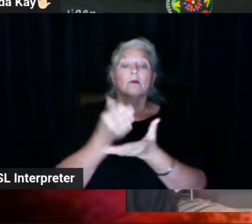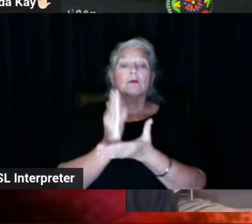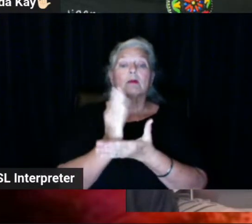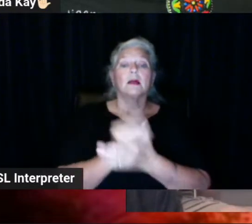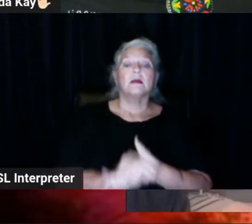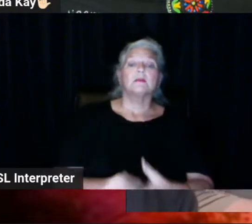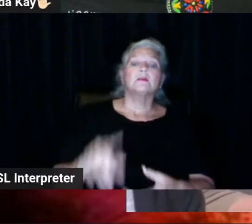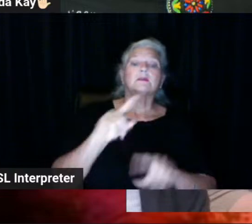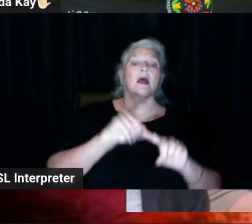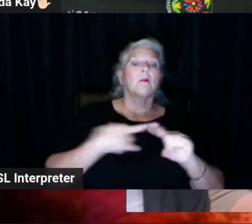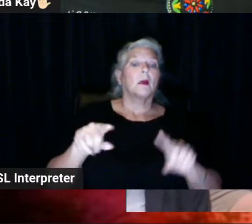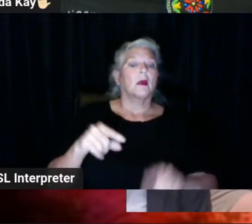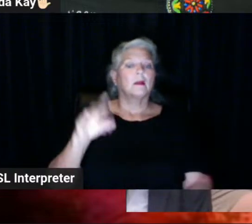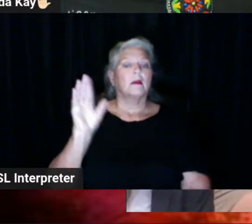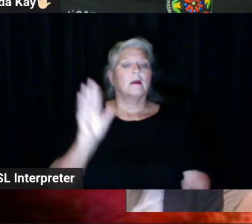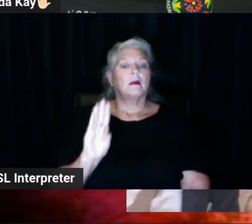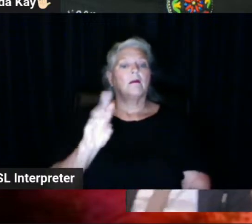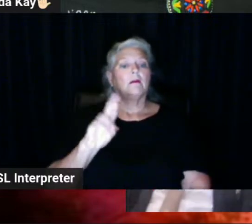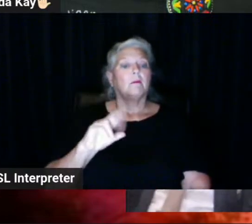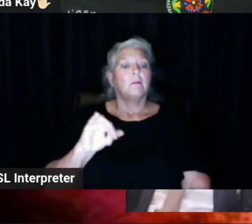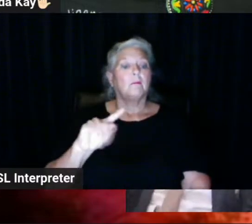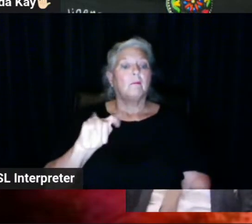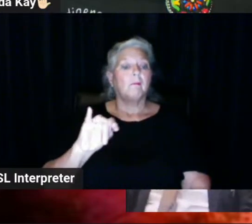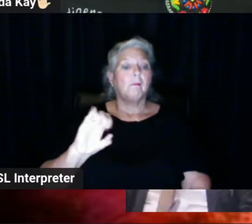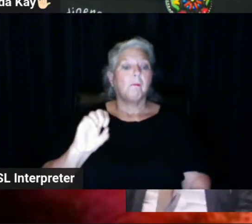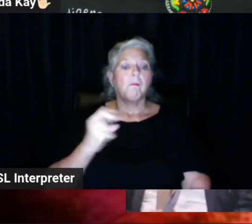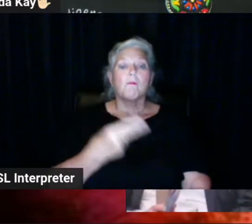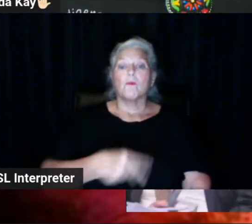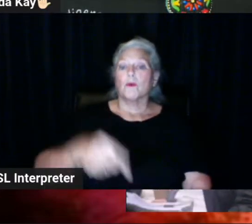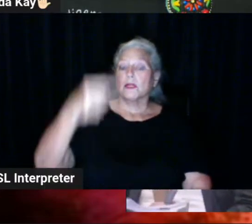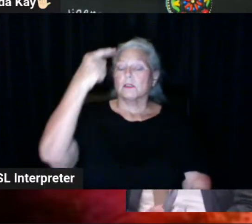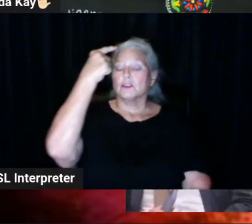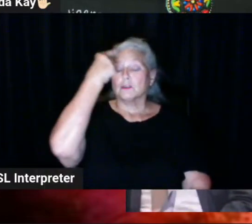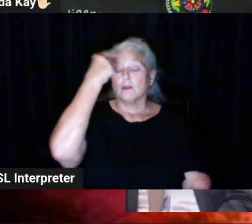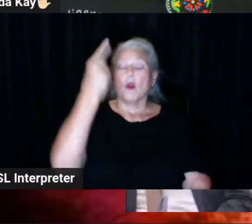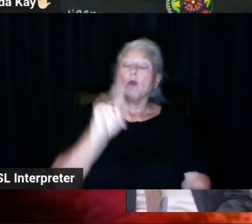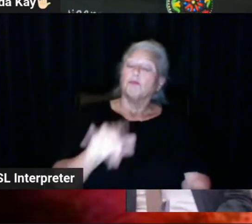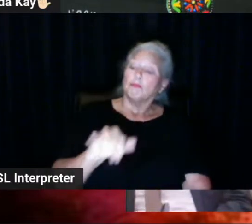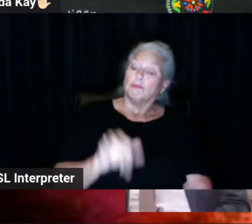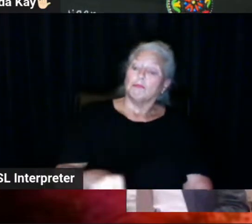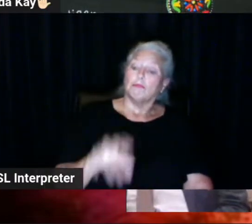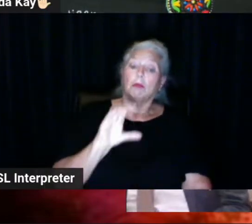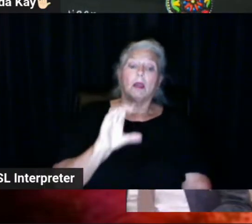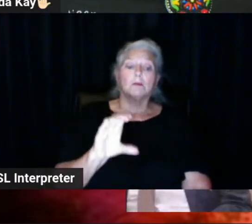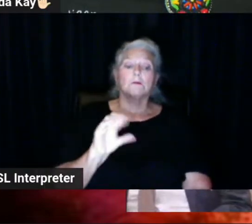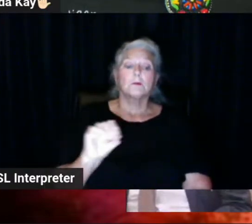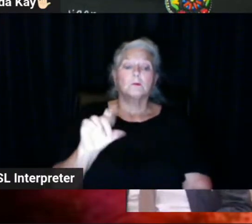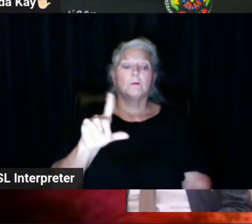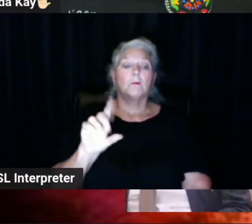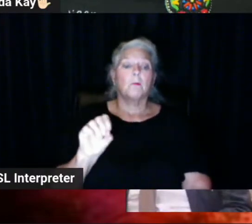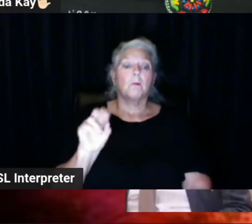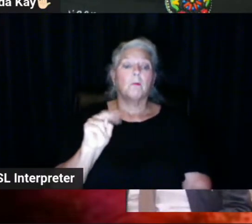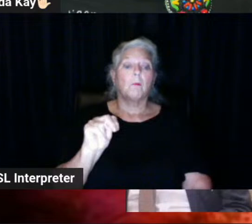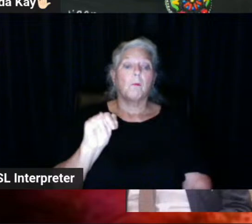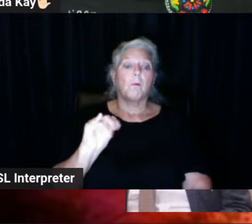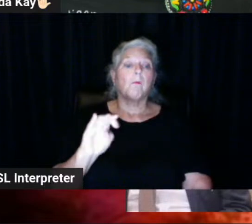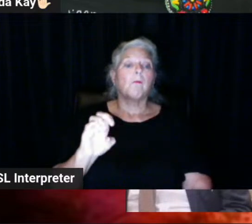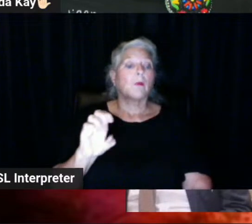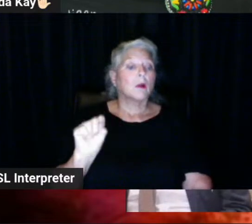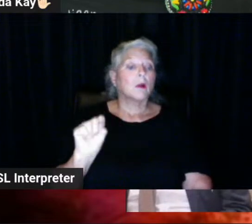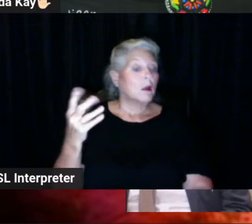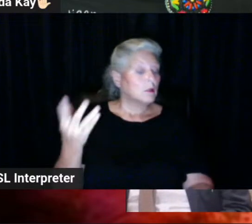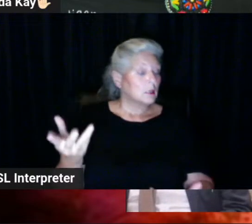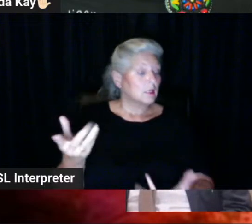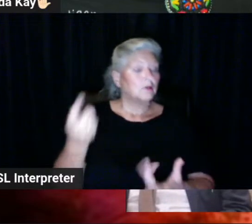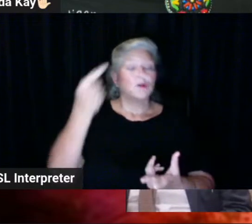were created to be used in the ways that best suited the Crown and the Parliament. This seems a lot like our current reality in